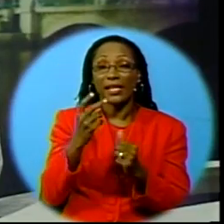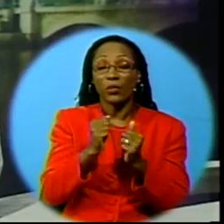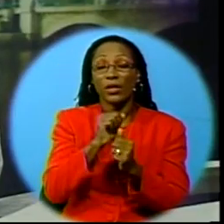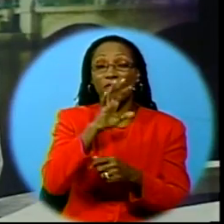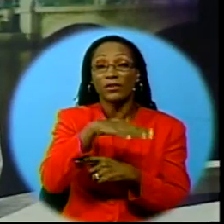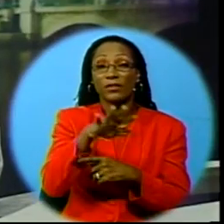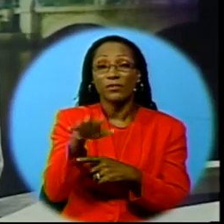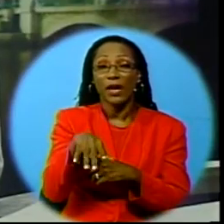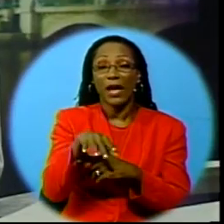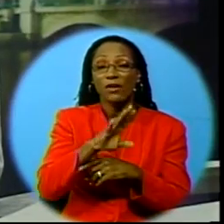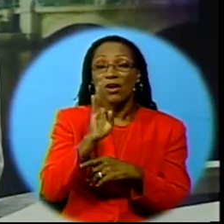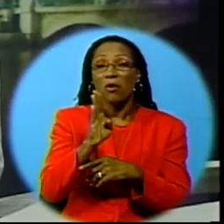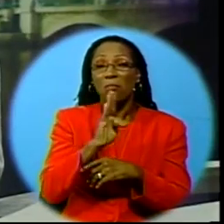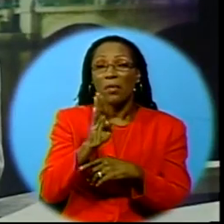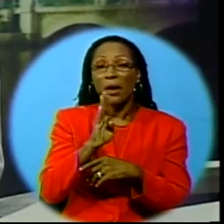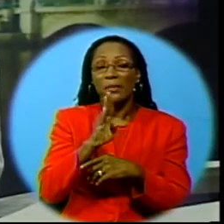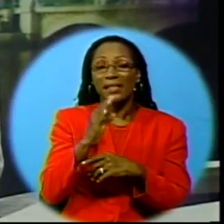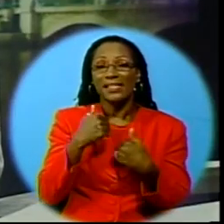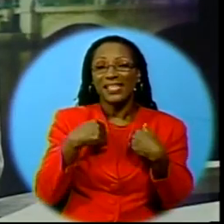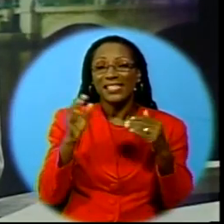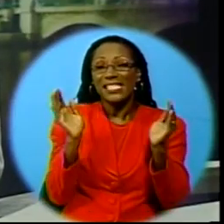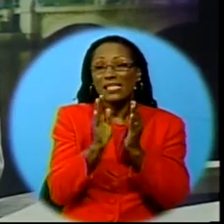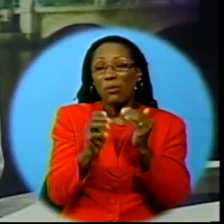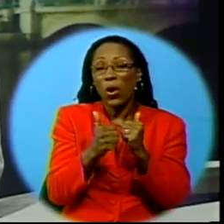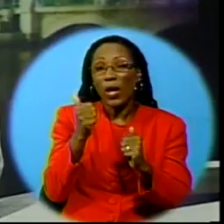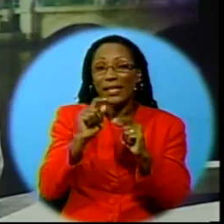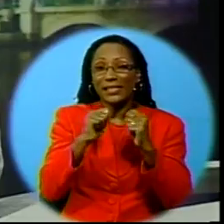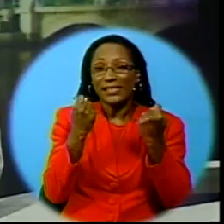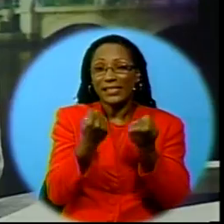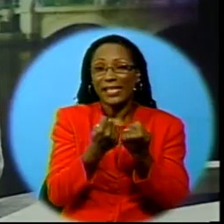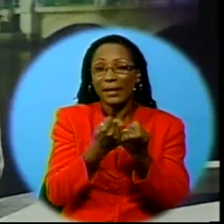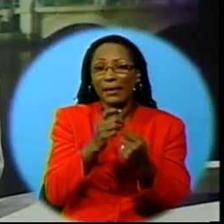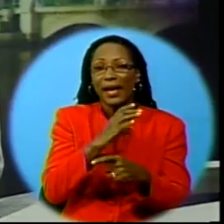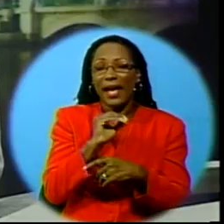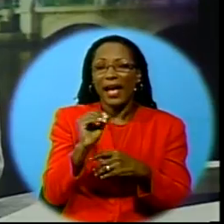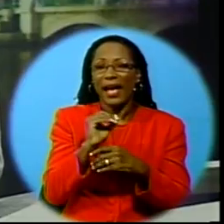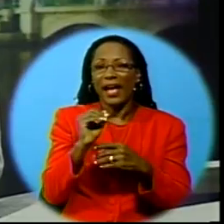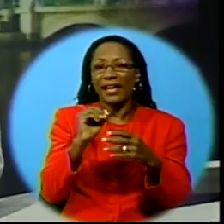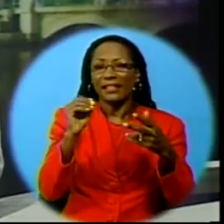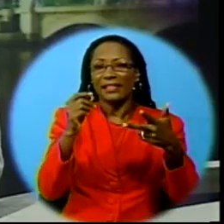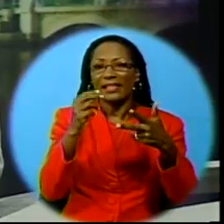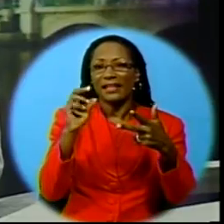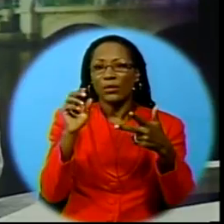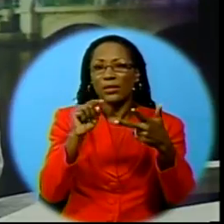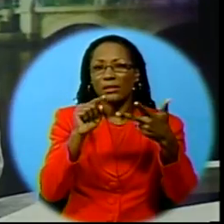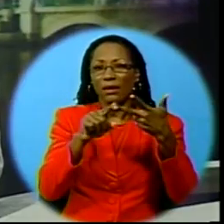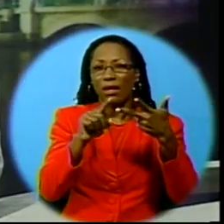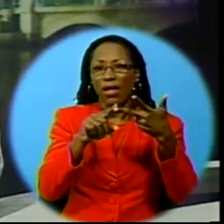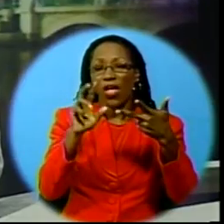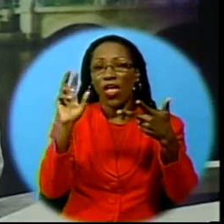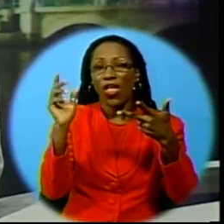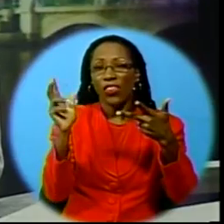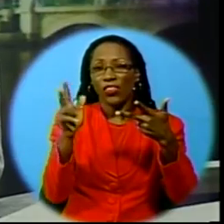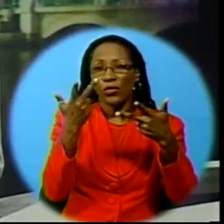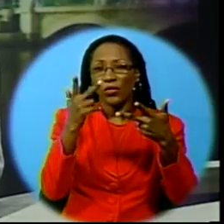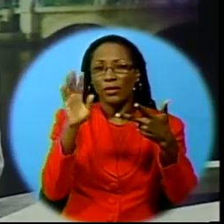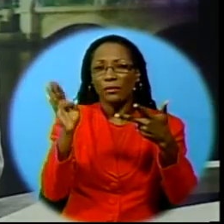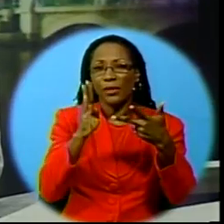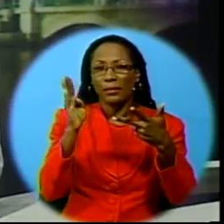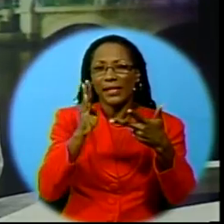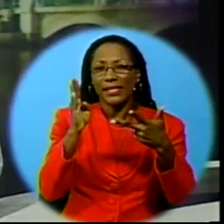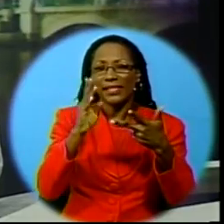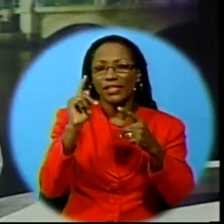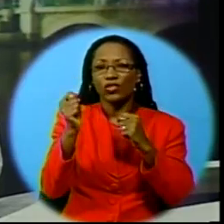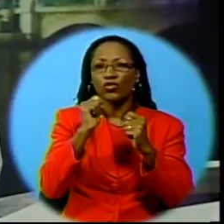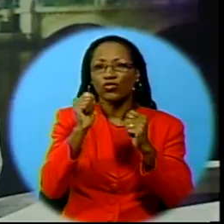the smallest contingent, they placed third in the combined team tally with 524.5 points. Trinidad and Tobago took